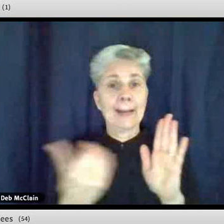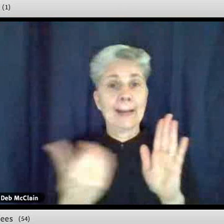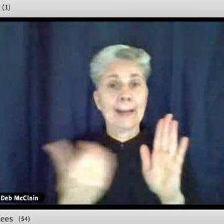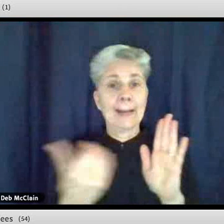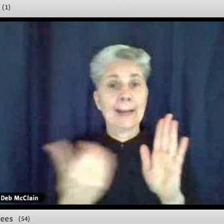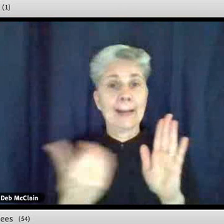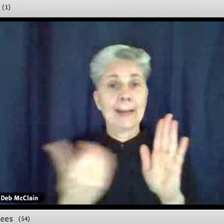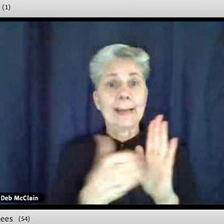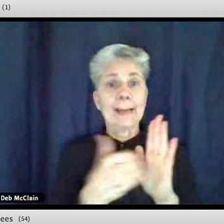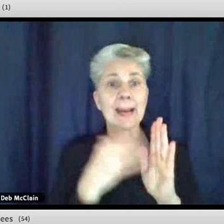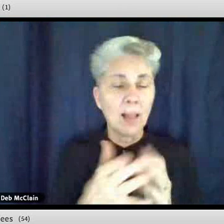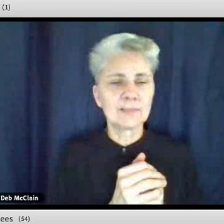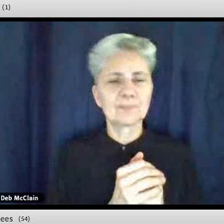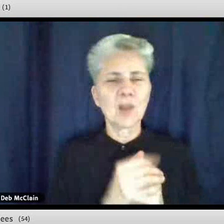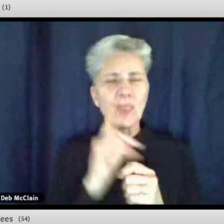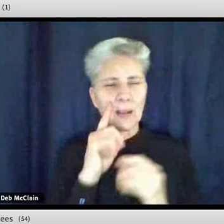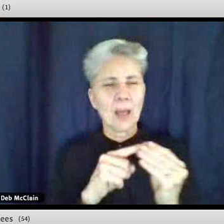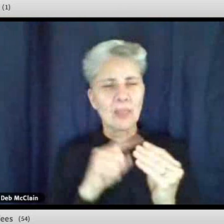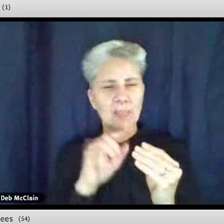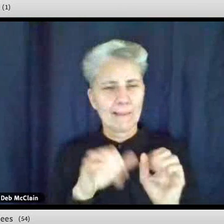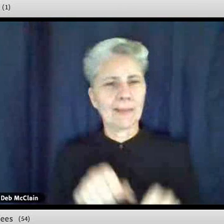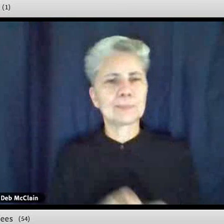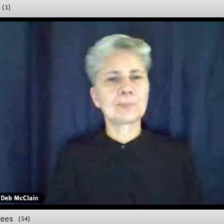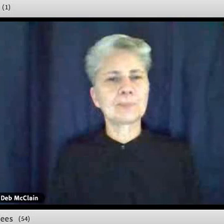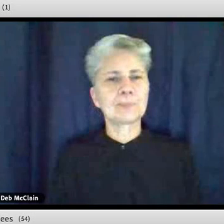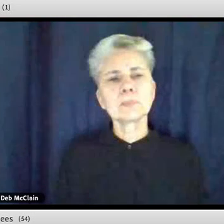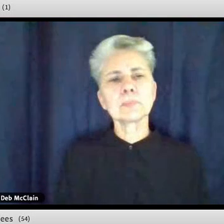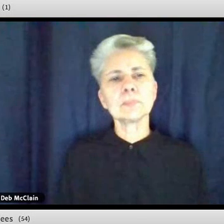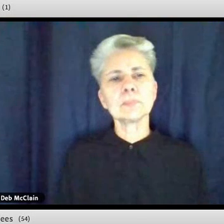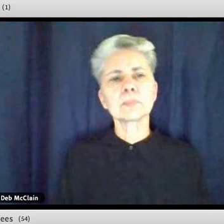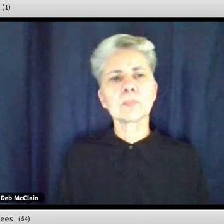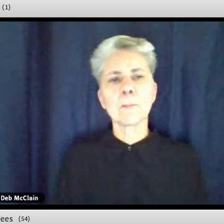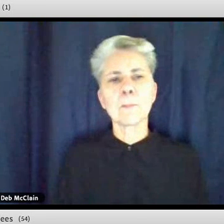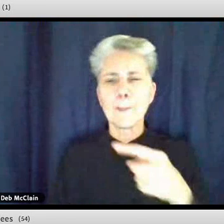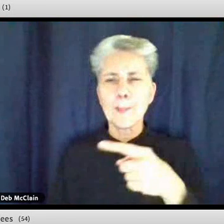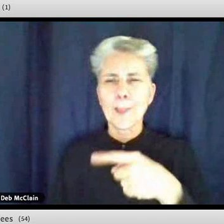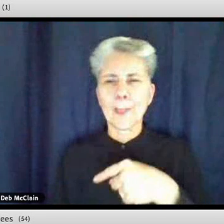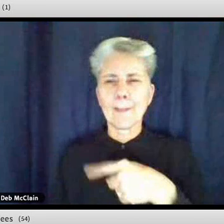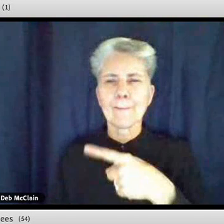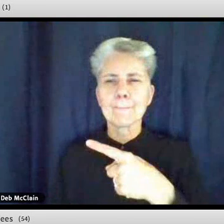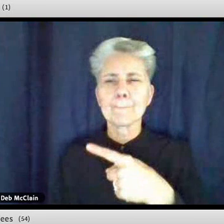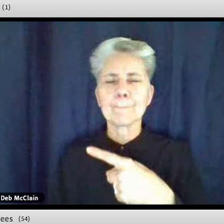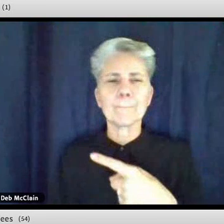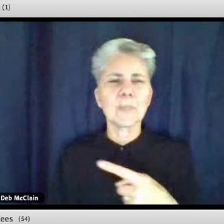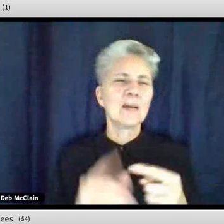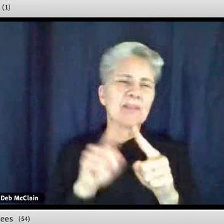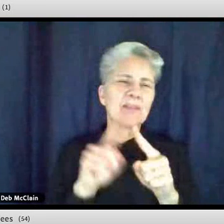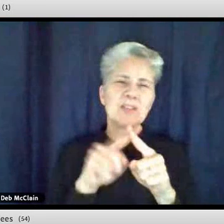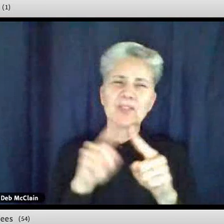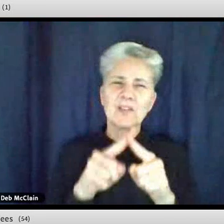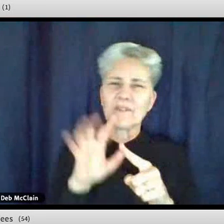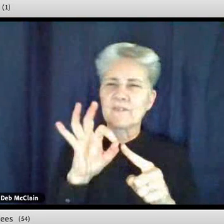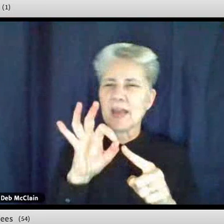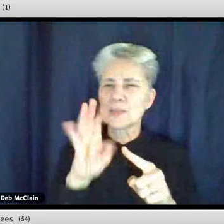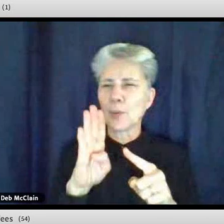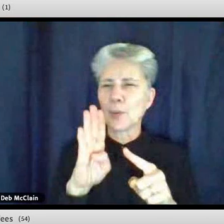Everybody's kind of has cautious optimism that we will reopen at some point. So that's something to think about.